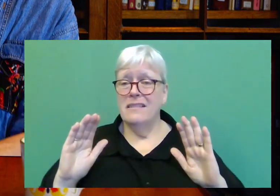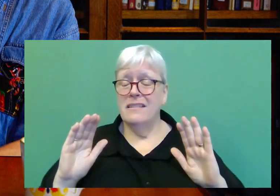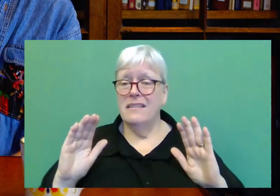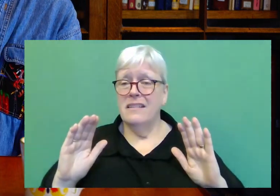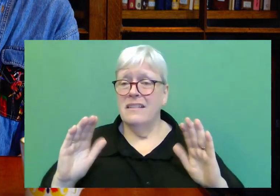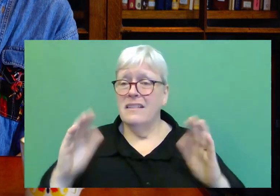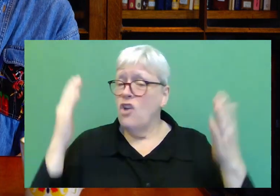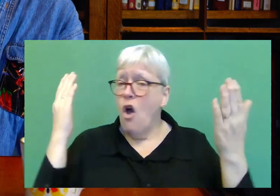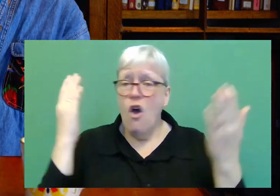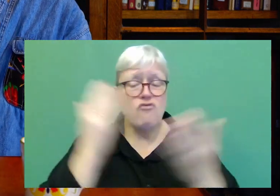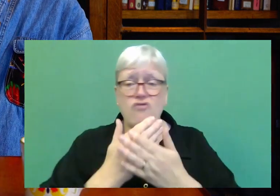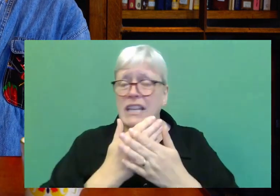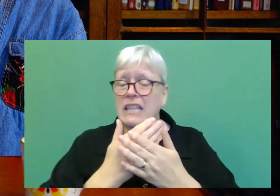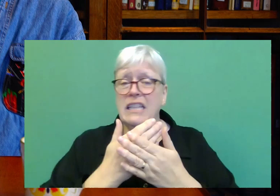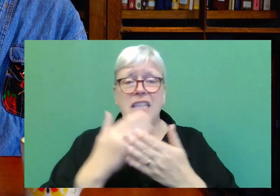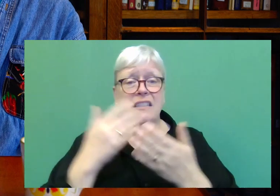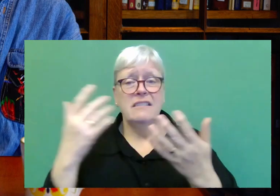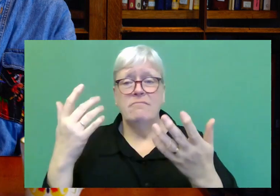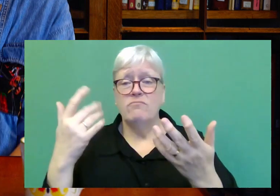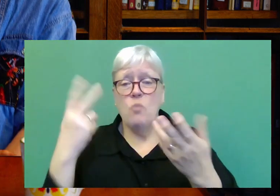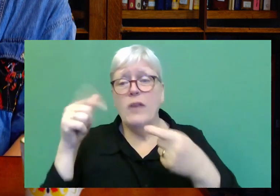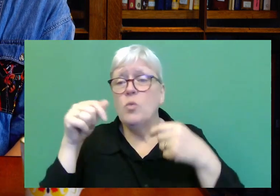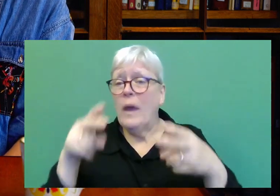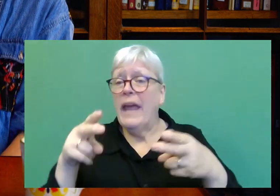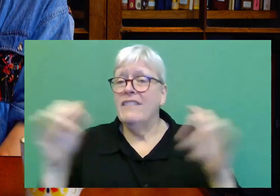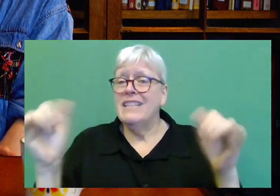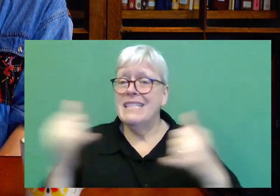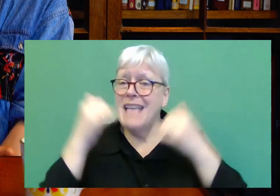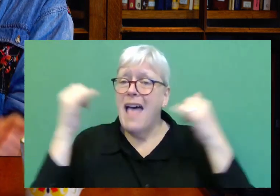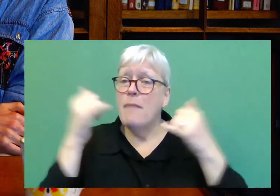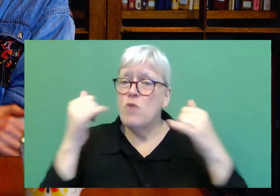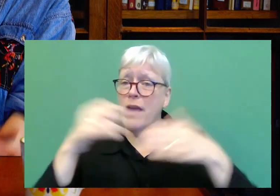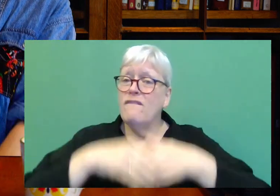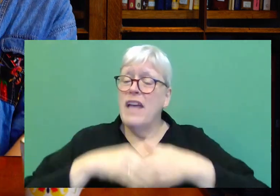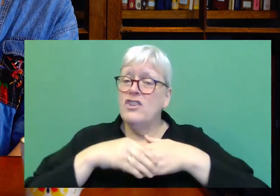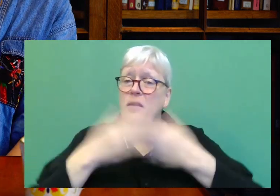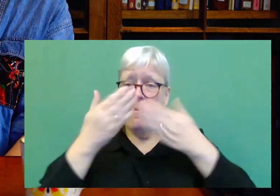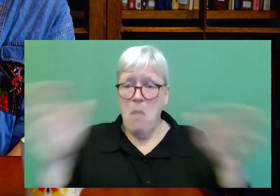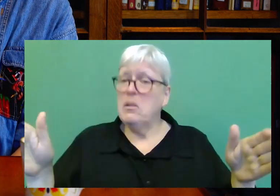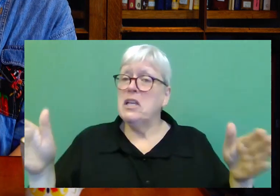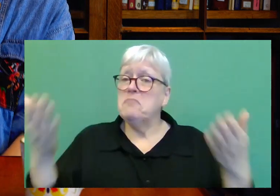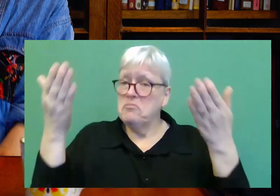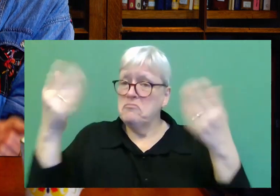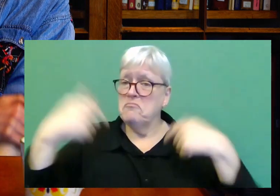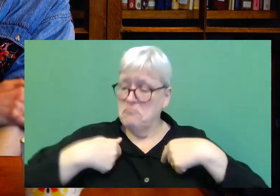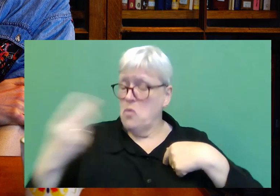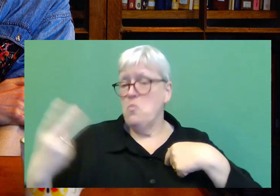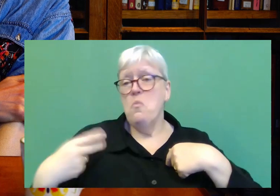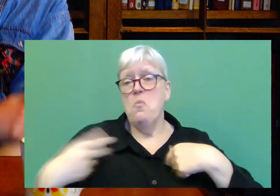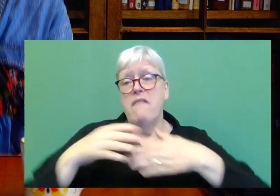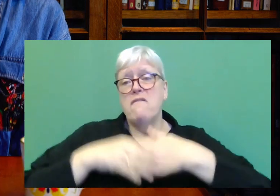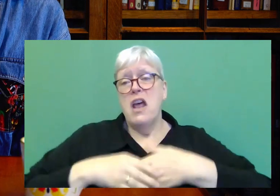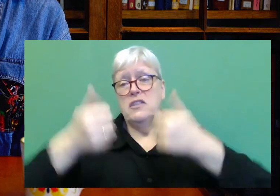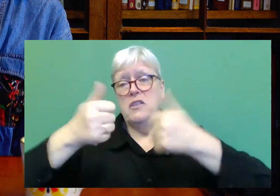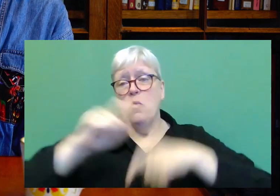their friendship publicly in a showy fashion, and sometimes it should be put out there in a showy fashion. We worked bloody hard for these